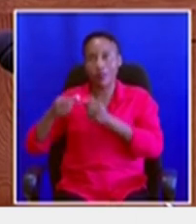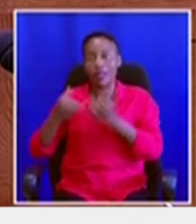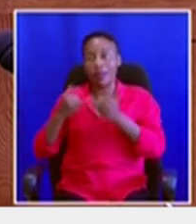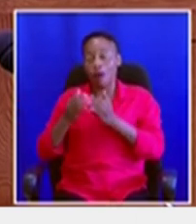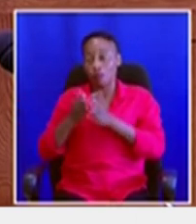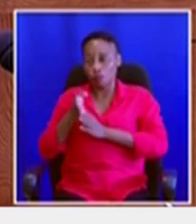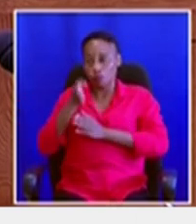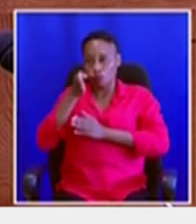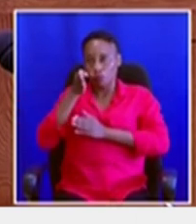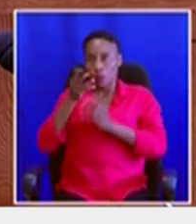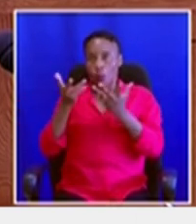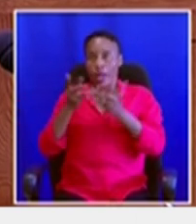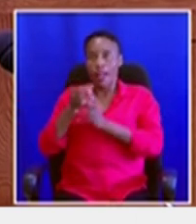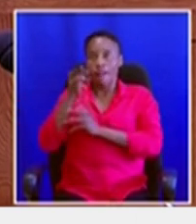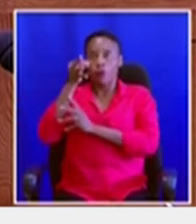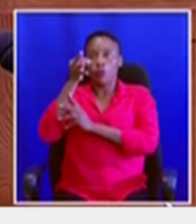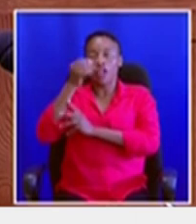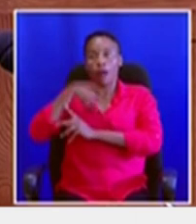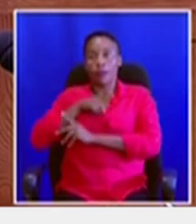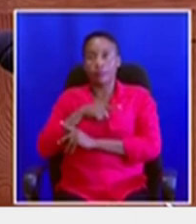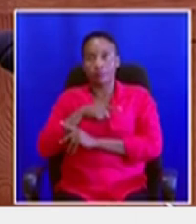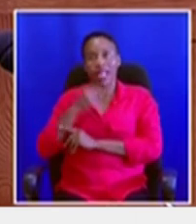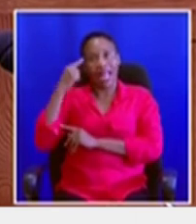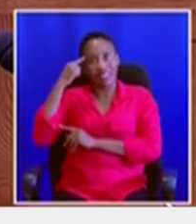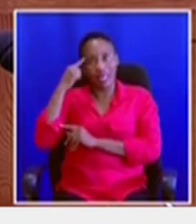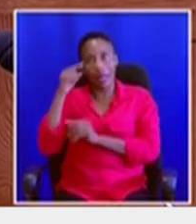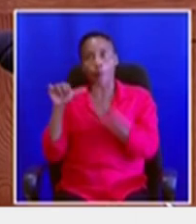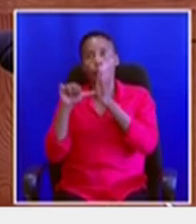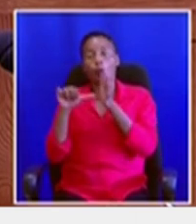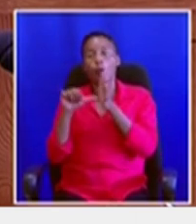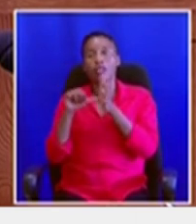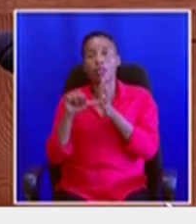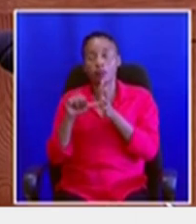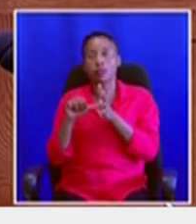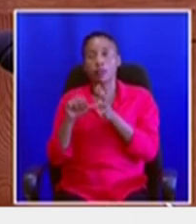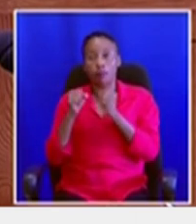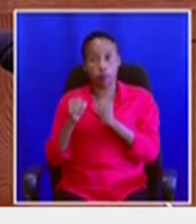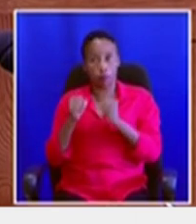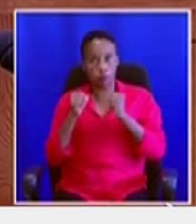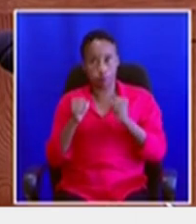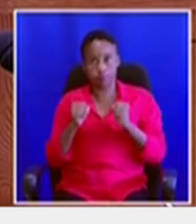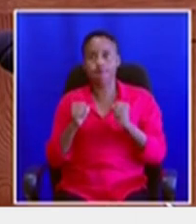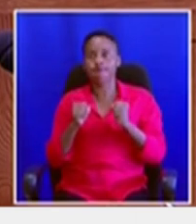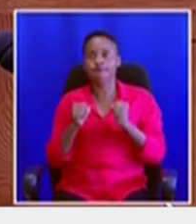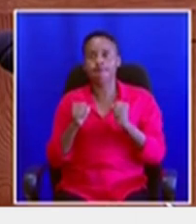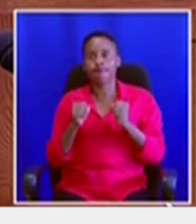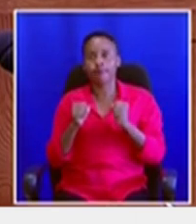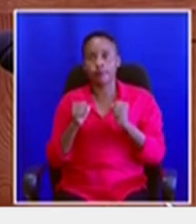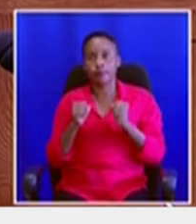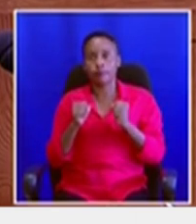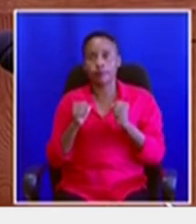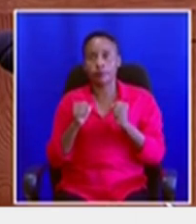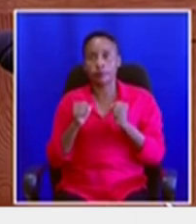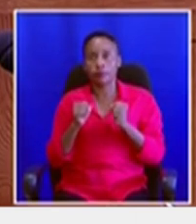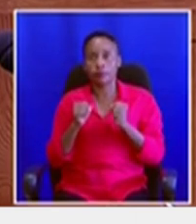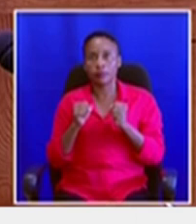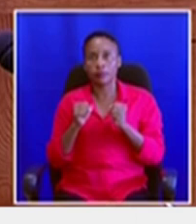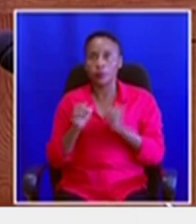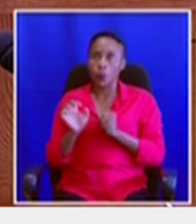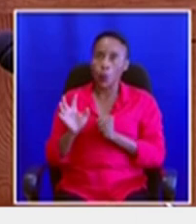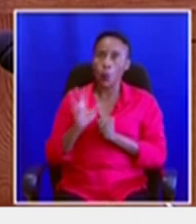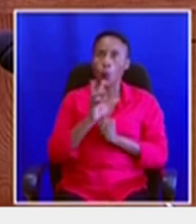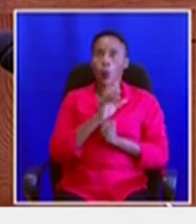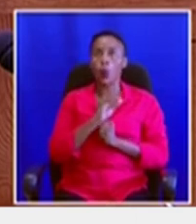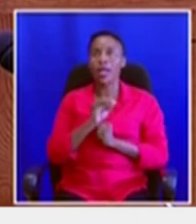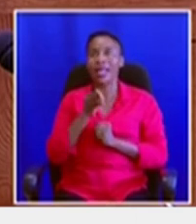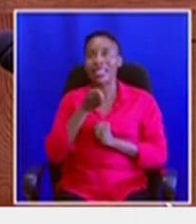future, I think it is important that we should remain firmly tethered to all that is noble